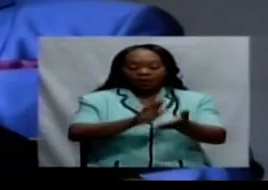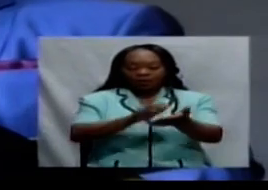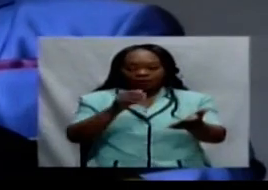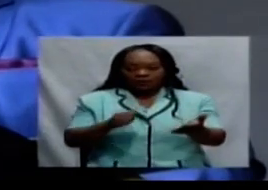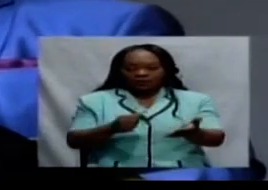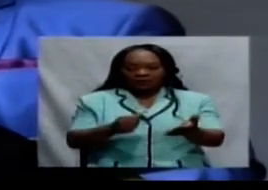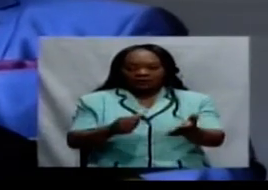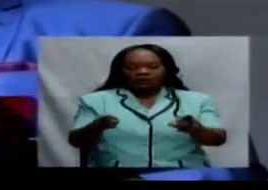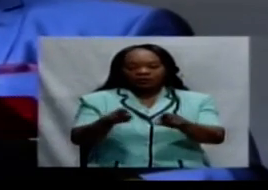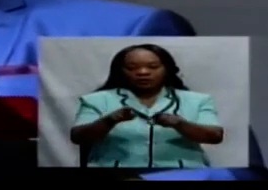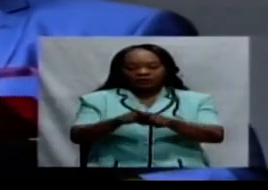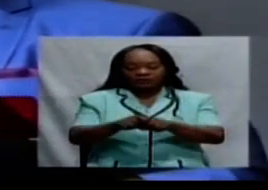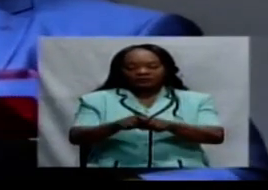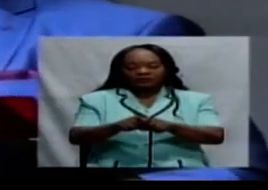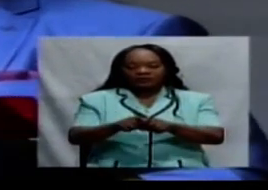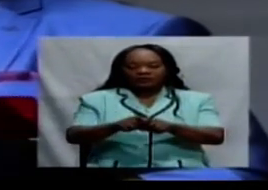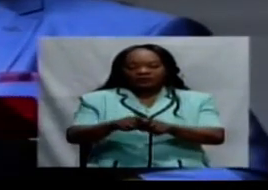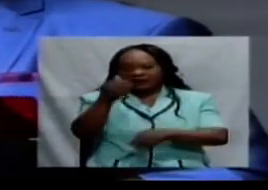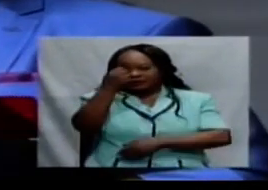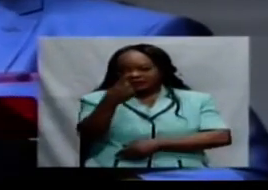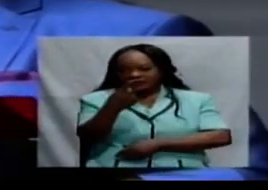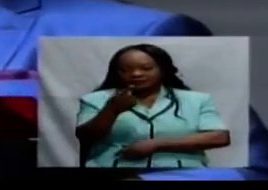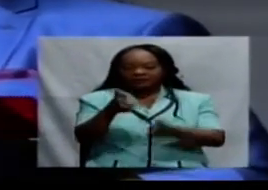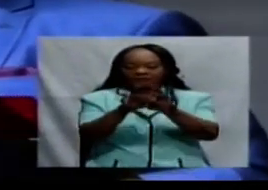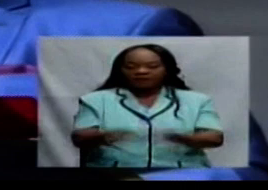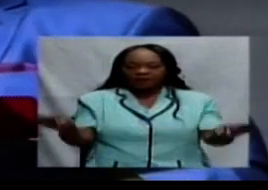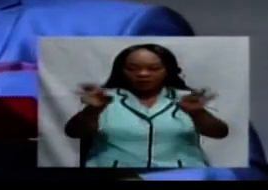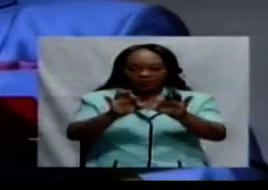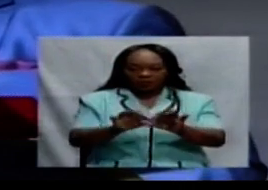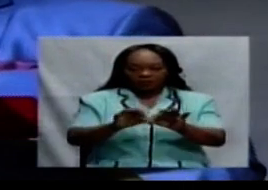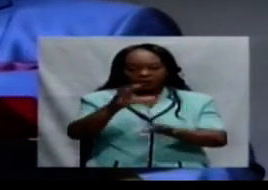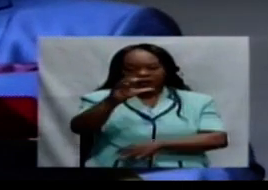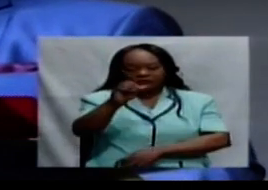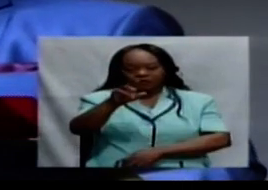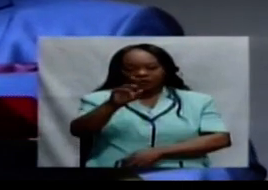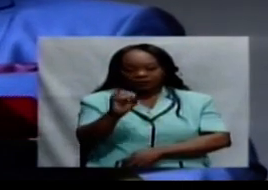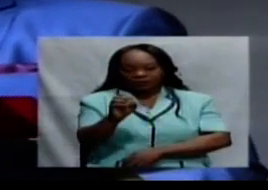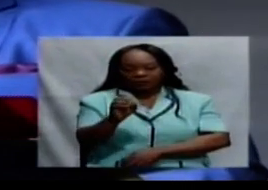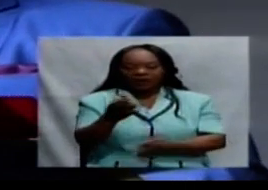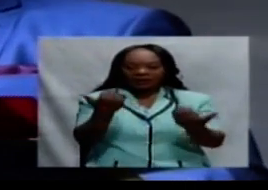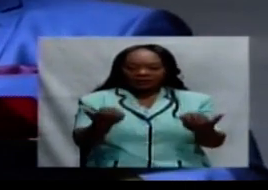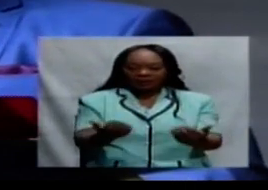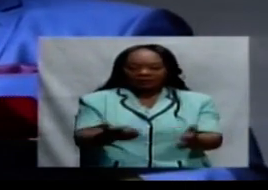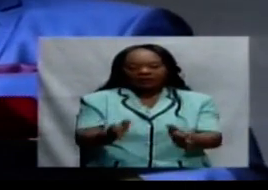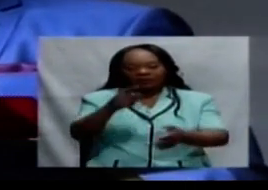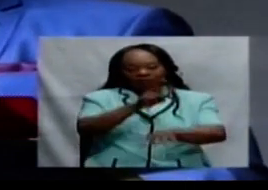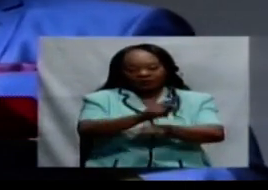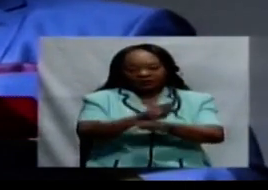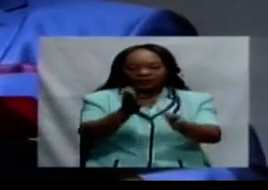to this very important cause. Therefore, I would like to appeal that this project